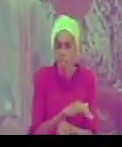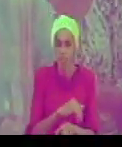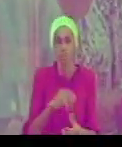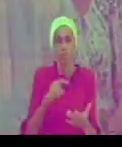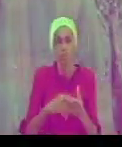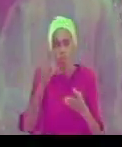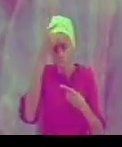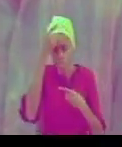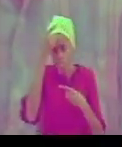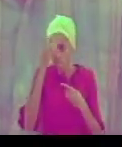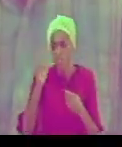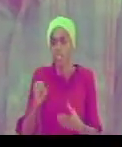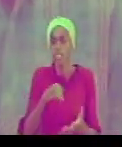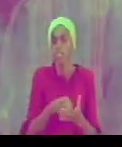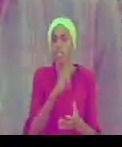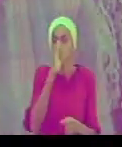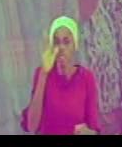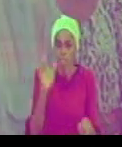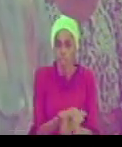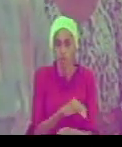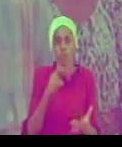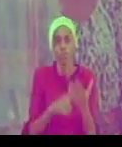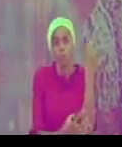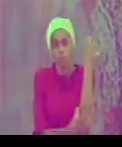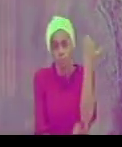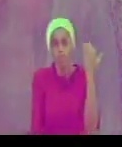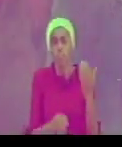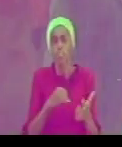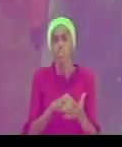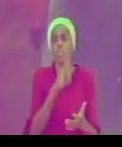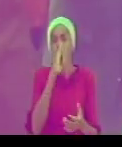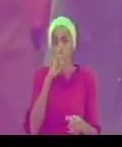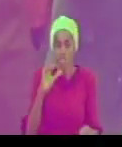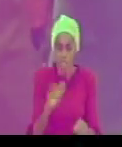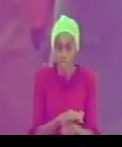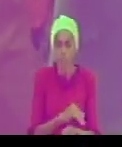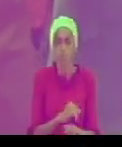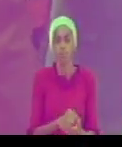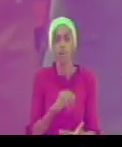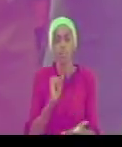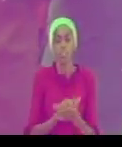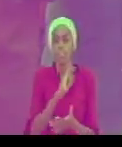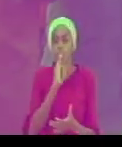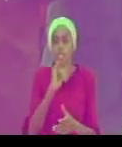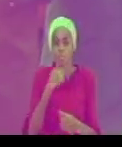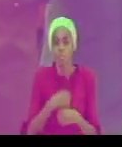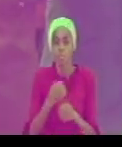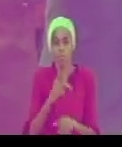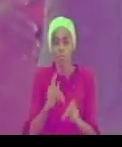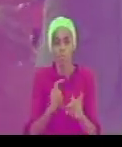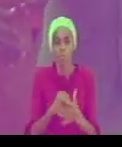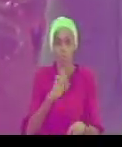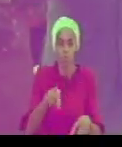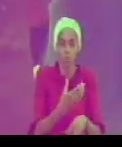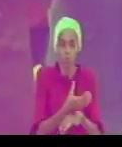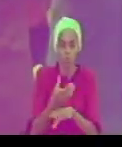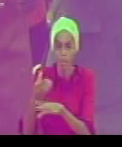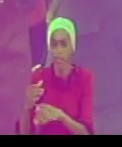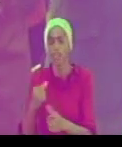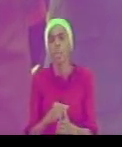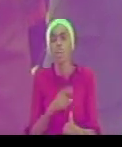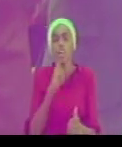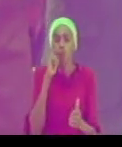making people to sell their birthright, enough is enough. You are in that continent for a time like this. Open your mouth, there is a fire in your mouth.